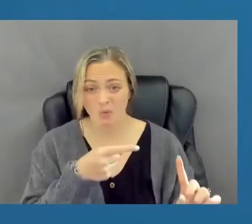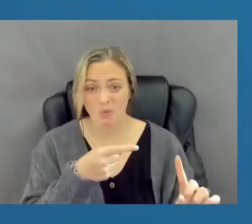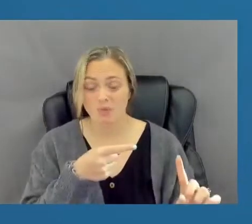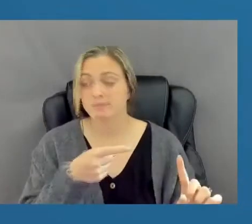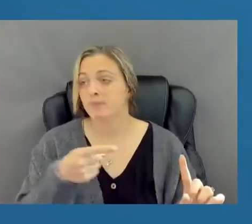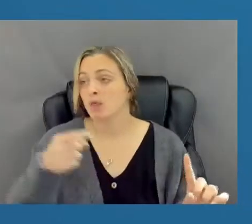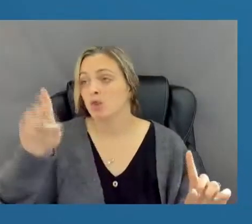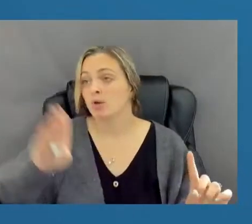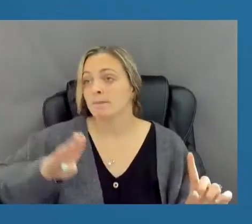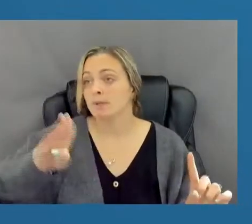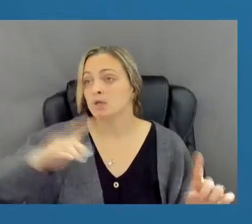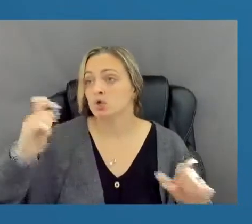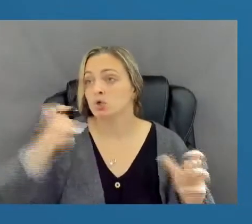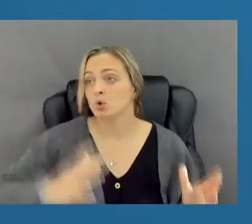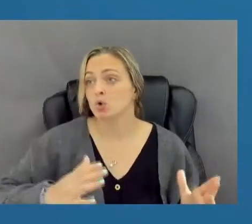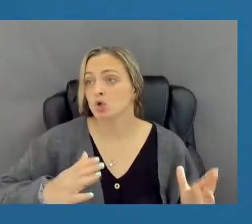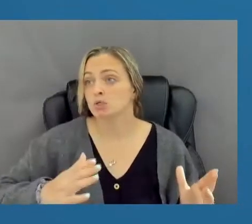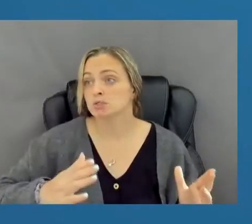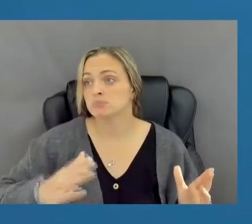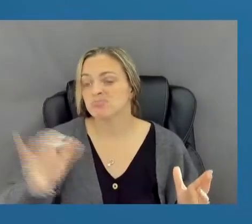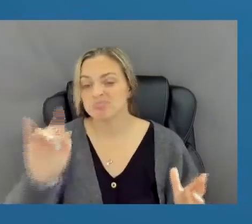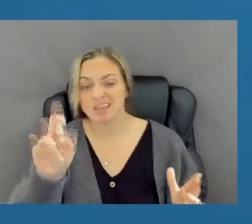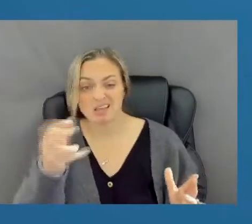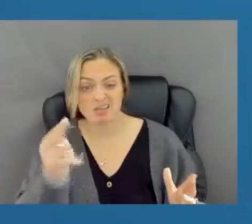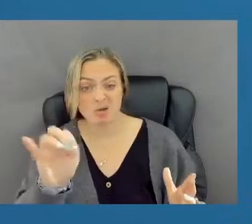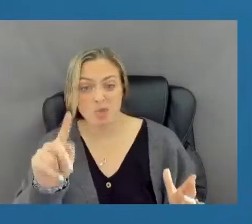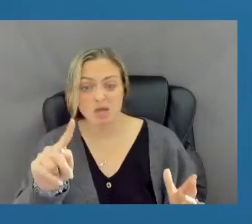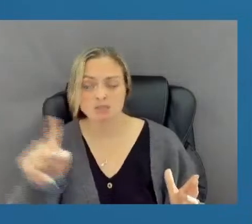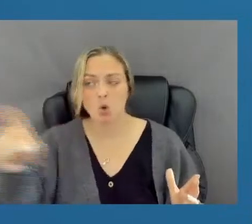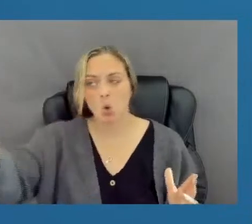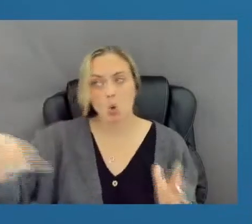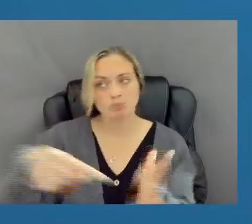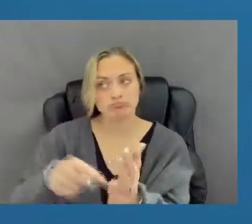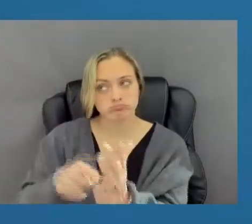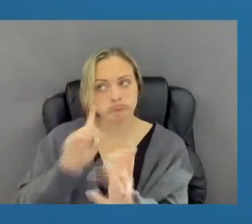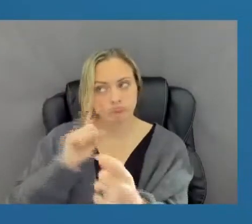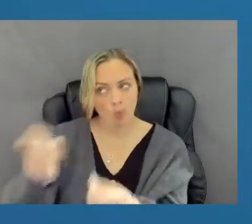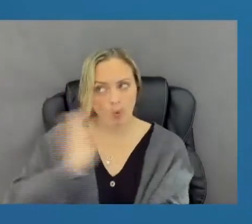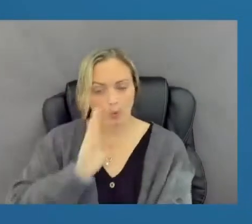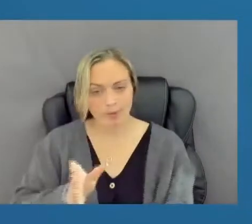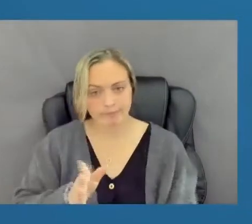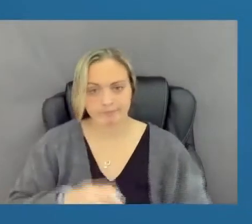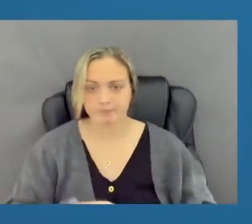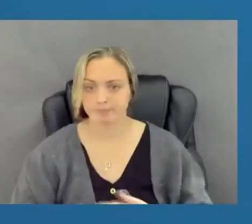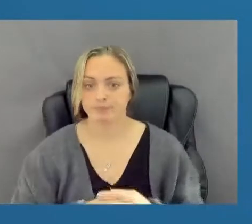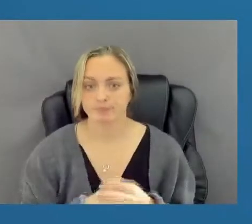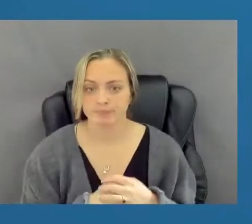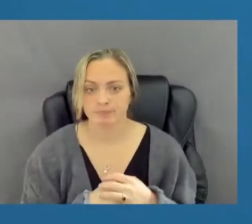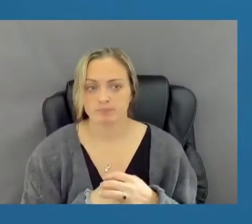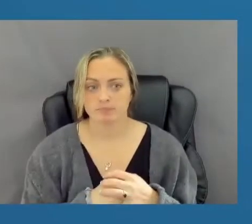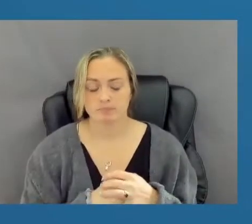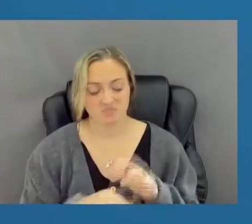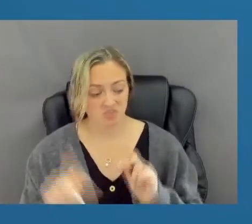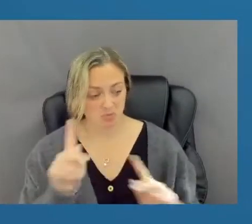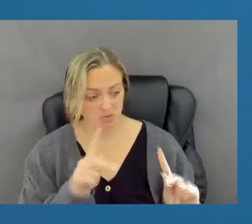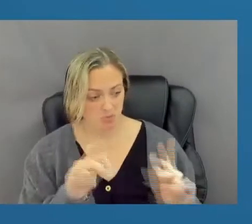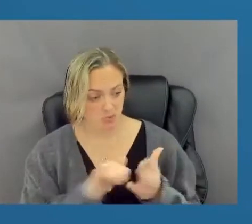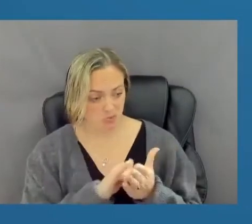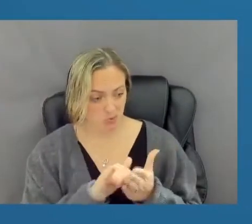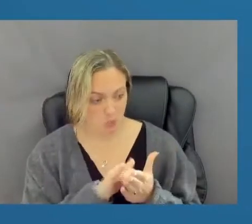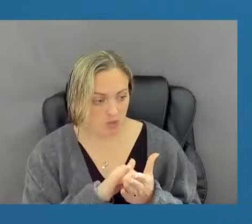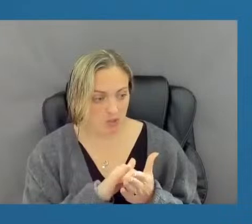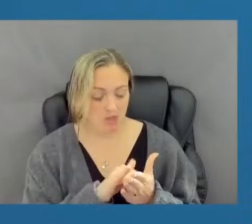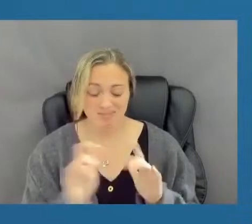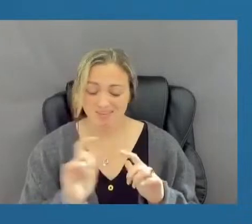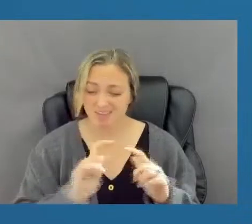donors like Elon Musk. It would visit upon the people of New York and the American people, the